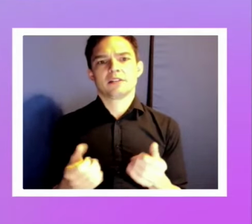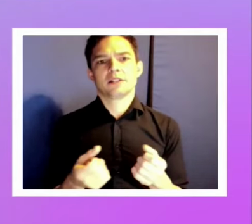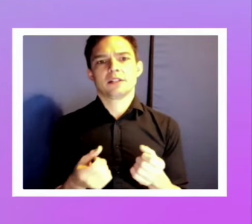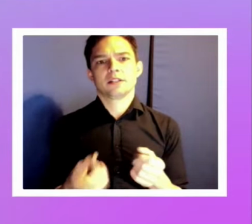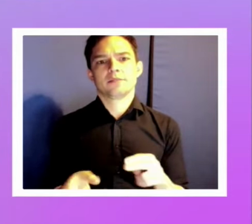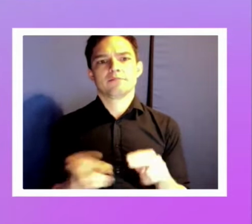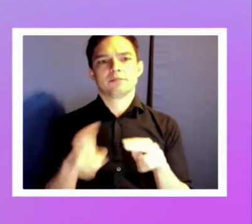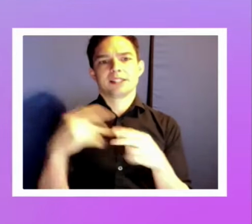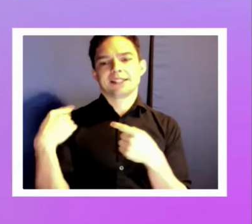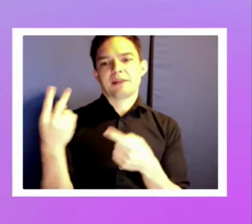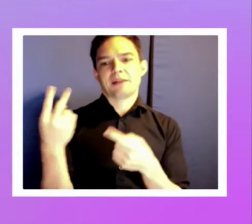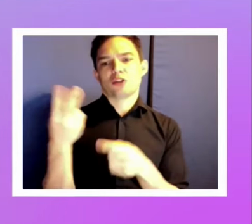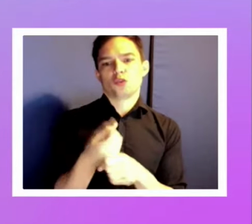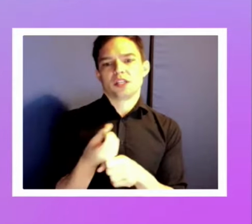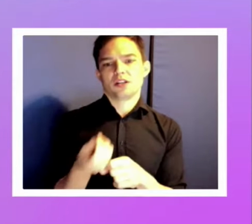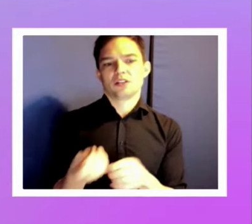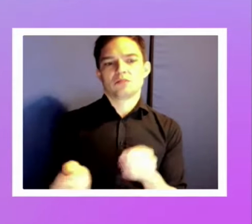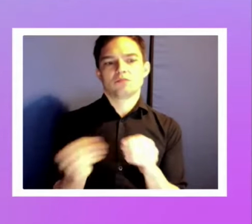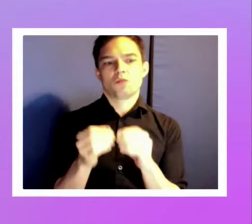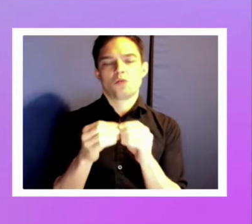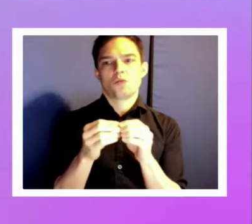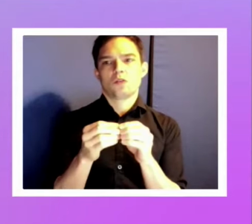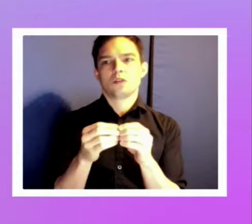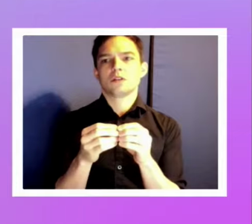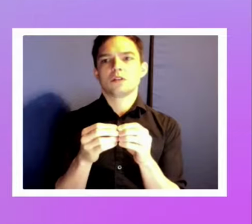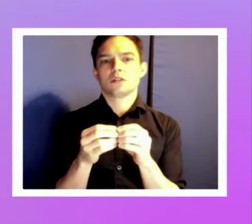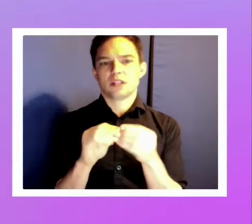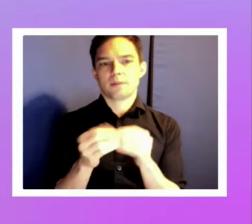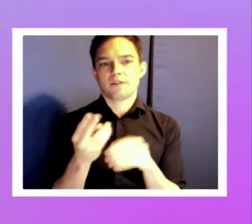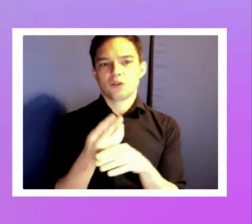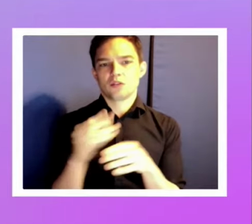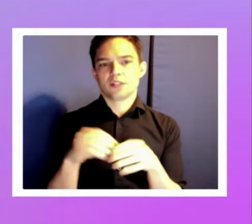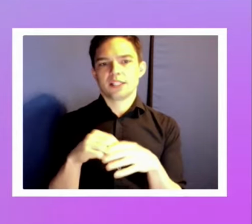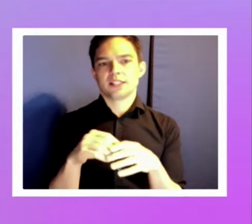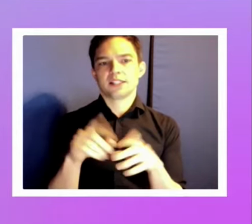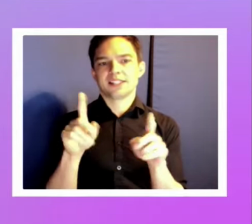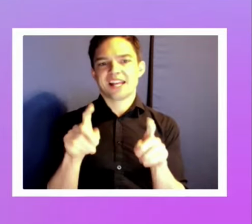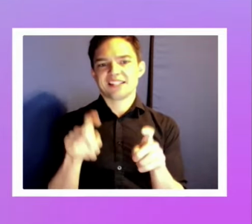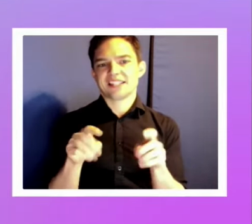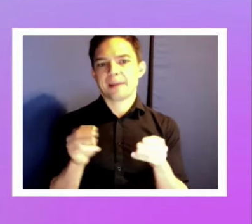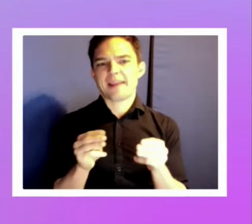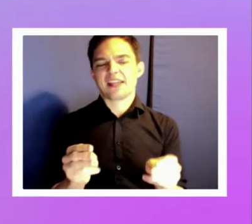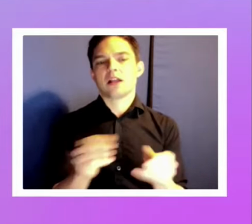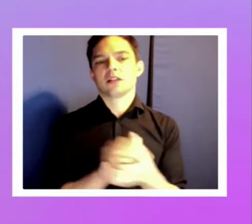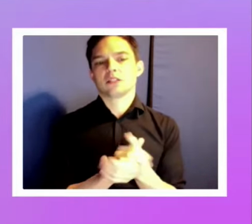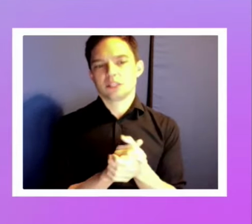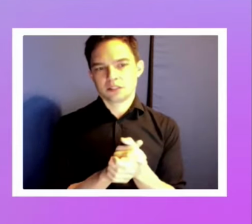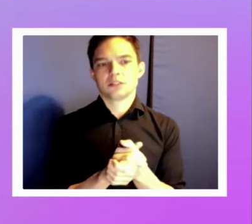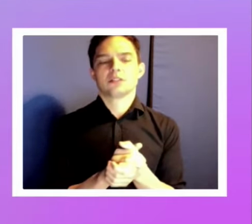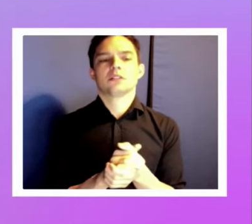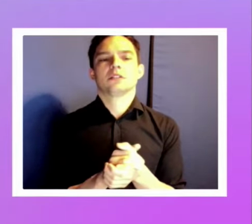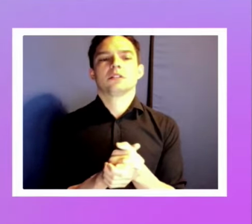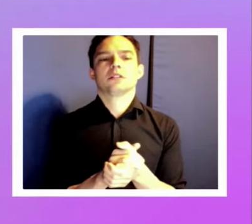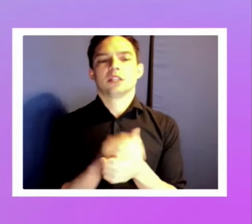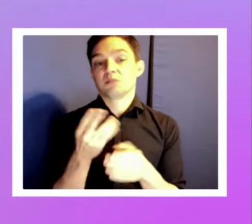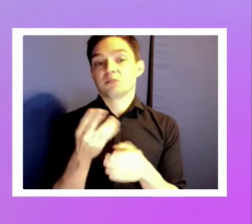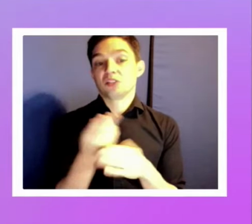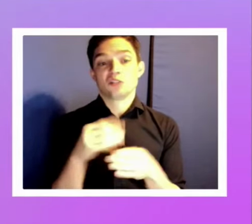2 or so. It is used in a number of testing methodologies. Again, it has been used